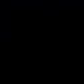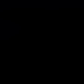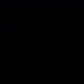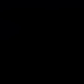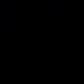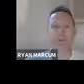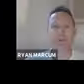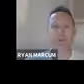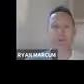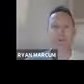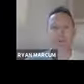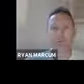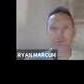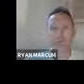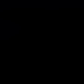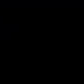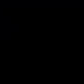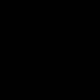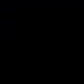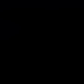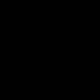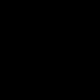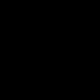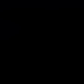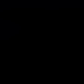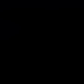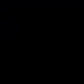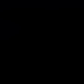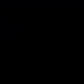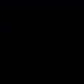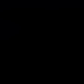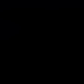Yes, it's currently owned by the district. Owned by the district, yeah.